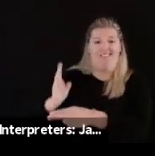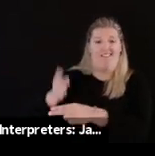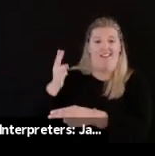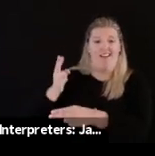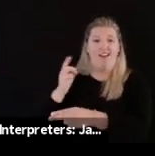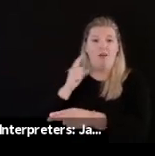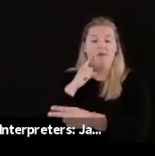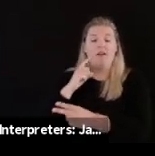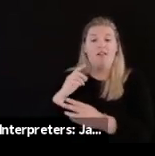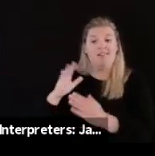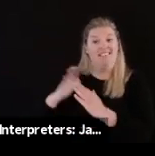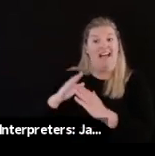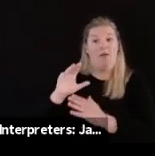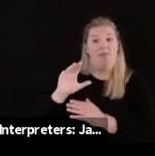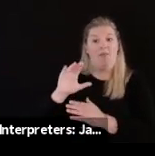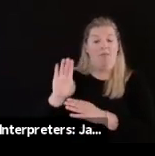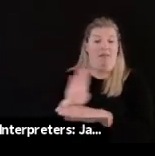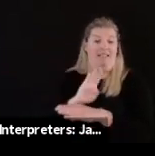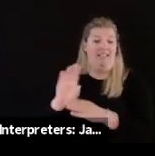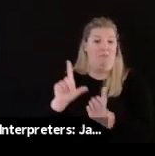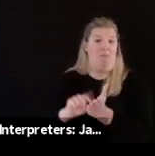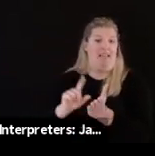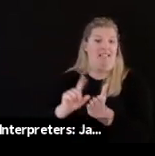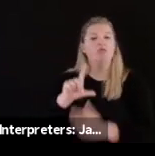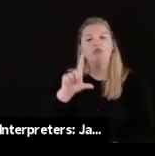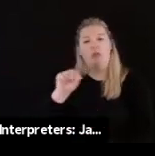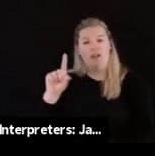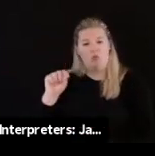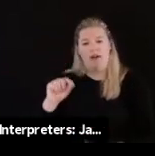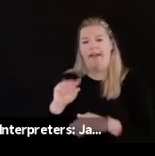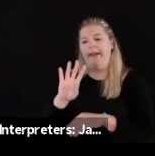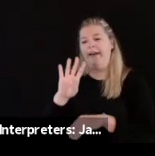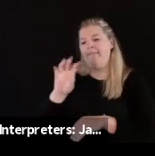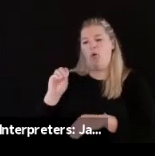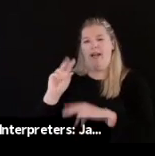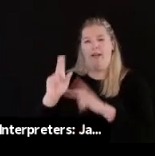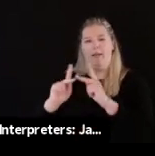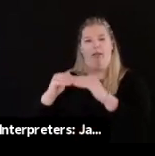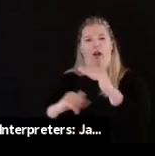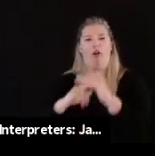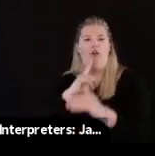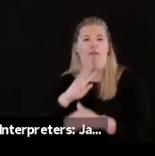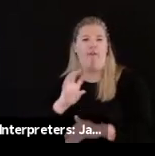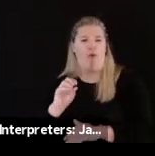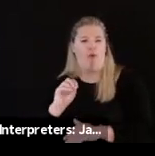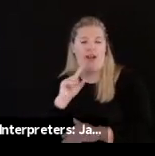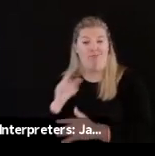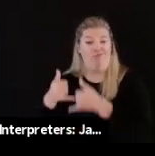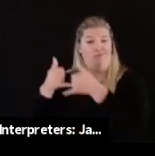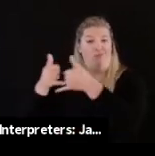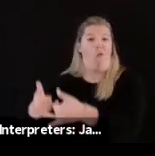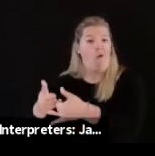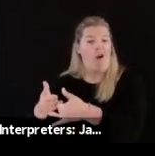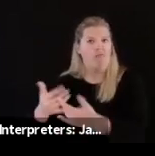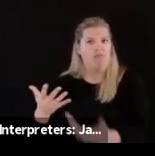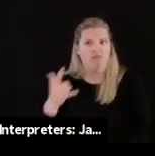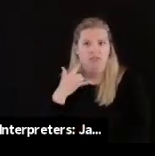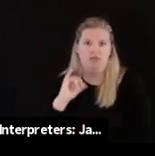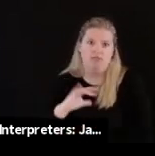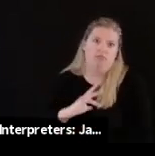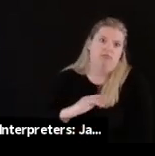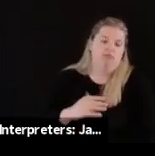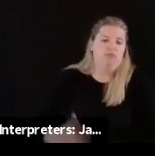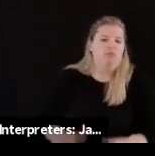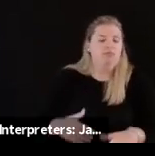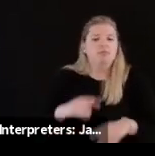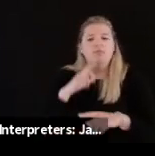Business Magazine's 2020 40 Under 40 award recipients, which sounds so cool. So